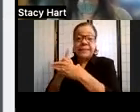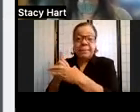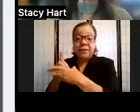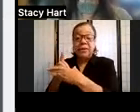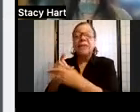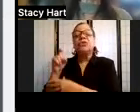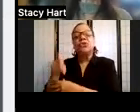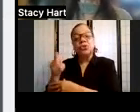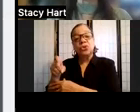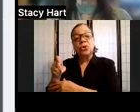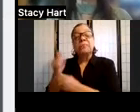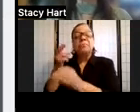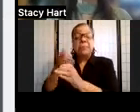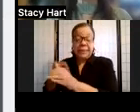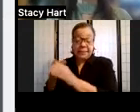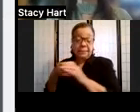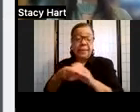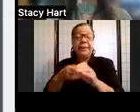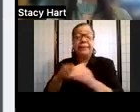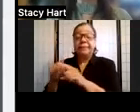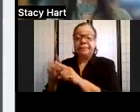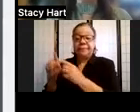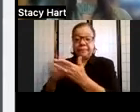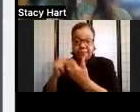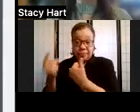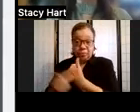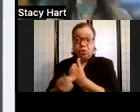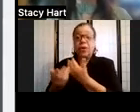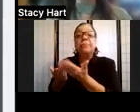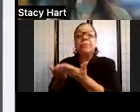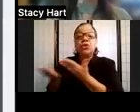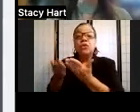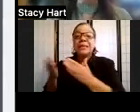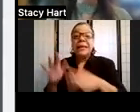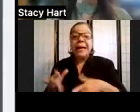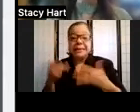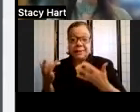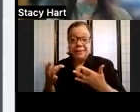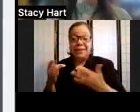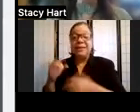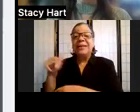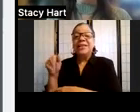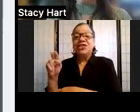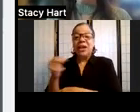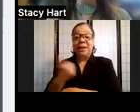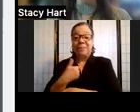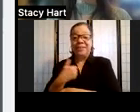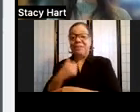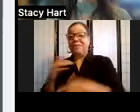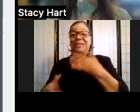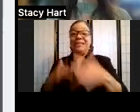be able to participate in programs, services, and activities. Jan and I are excited to be